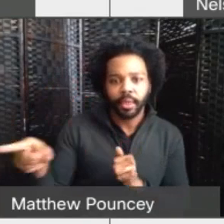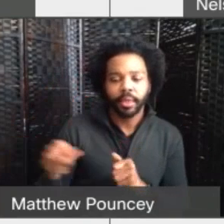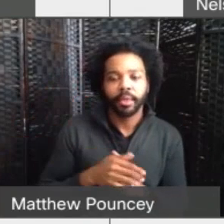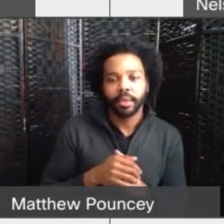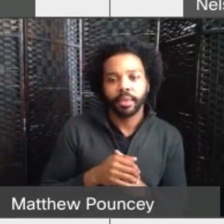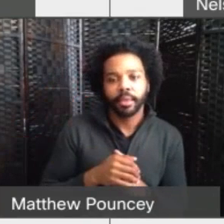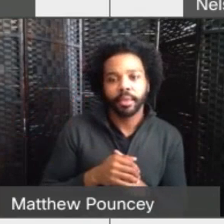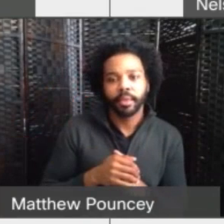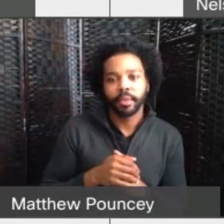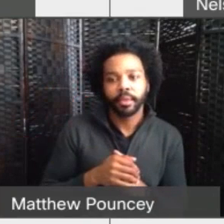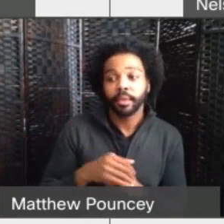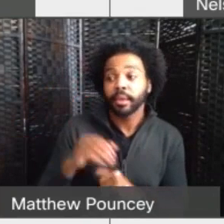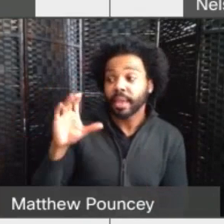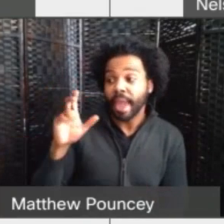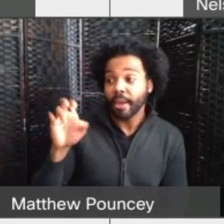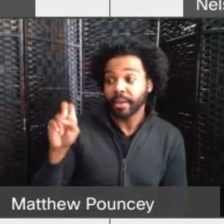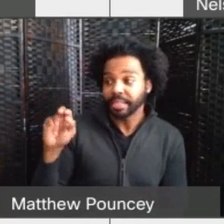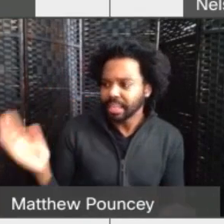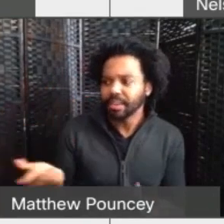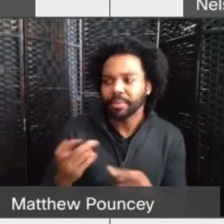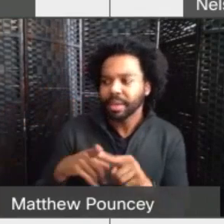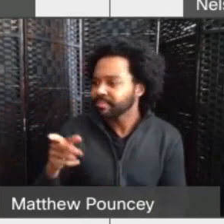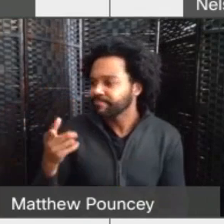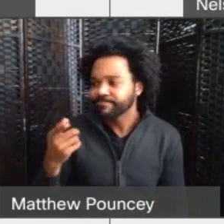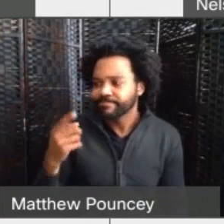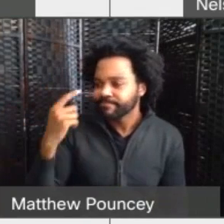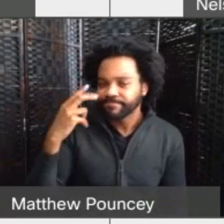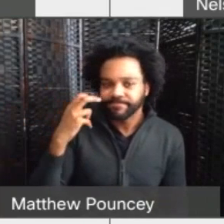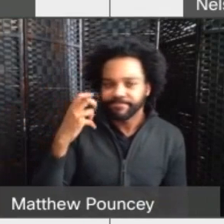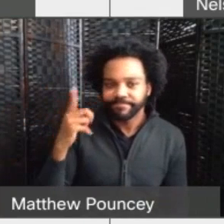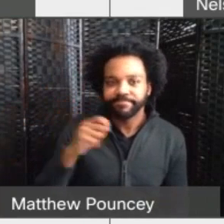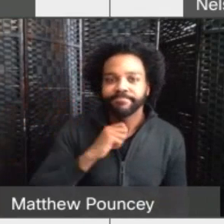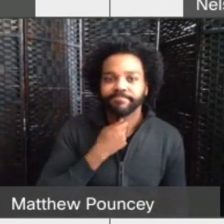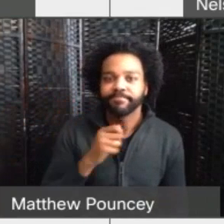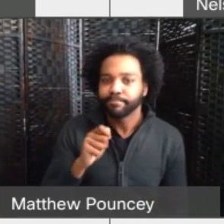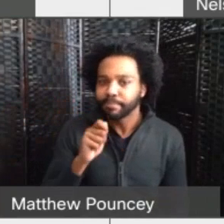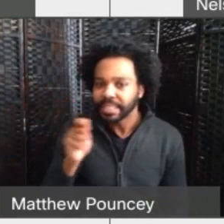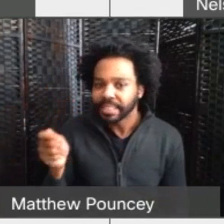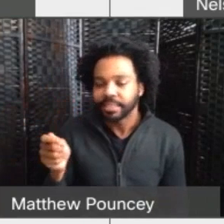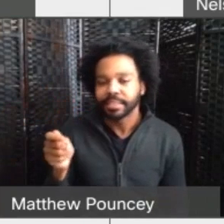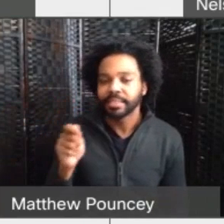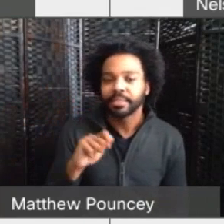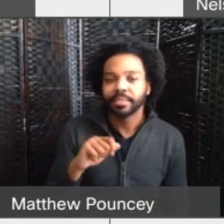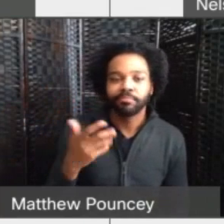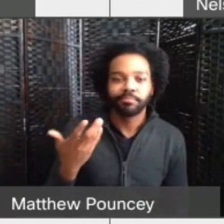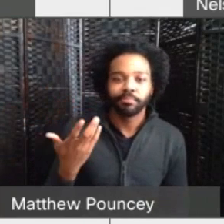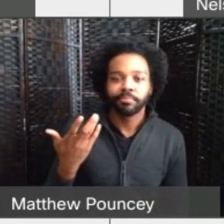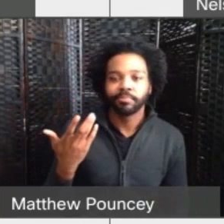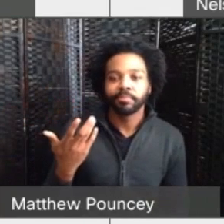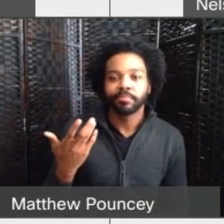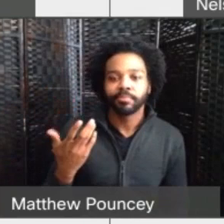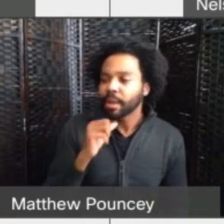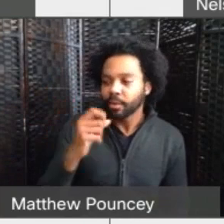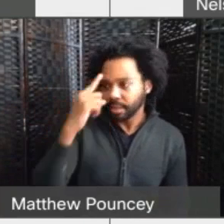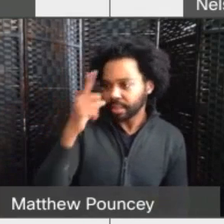And Karen's here, but I'm not sure she's able to speak. So maybe there's not someone who can say, no, that's not correct.